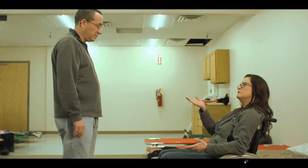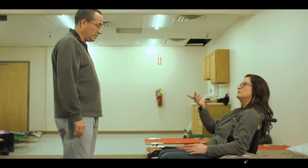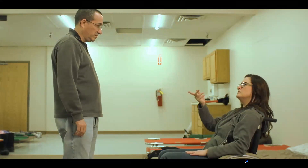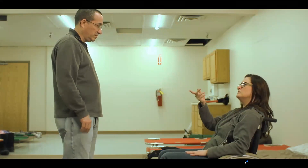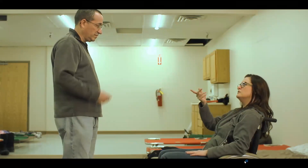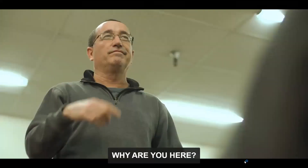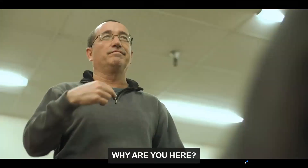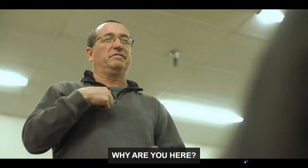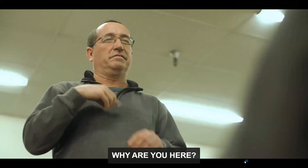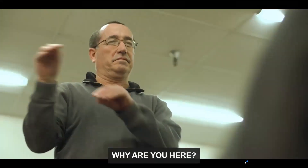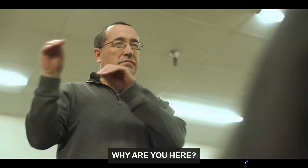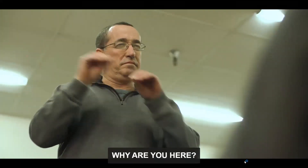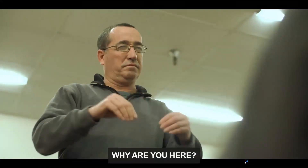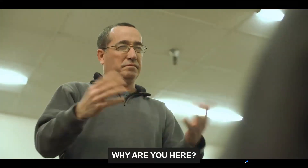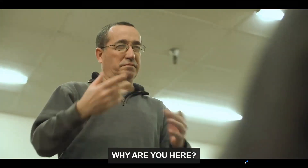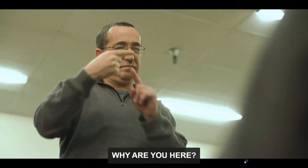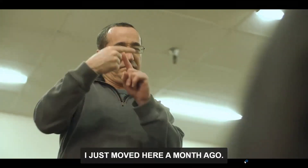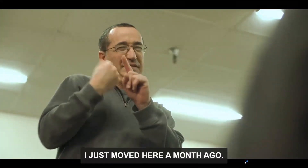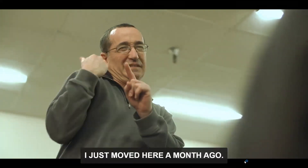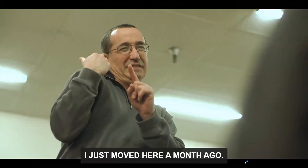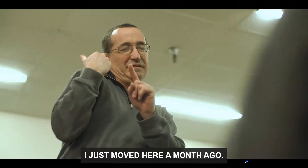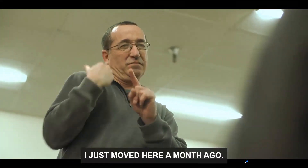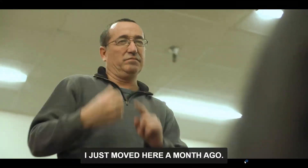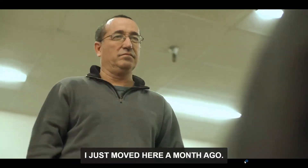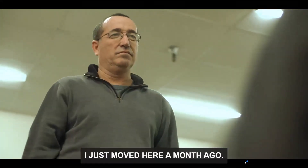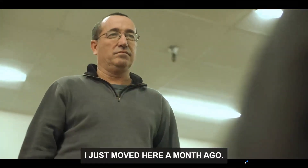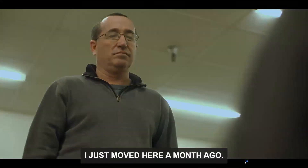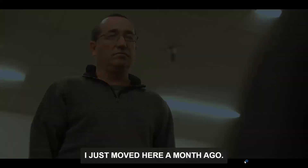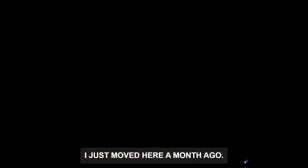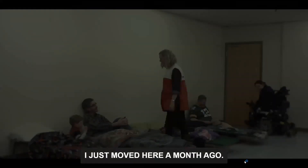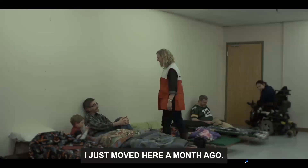Why are you here? I just moved up here a month ago.